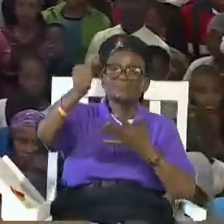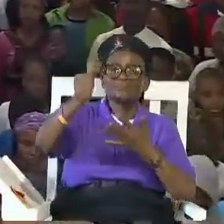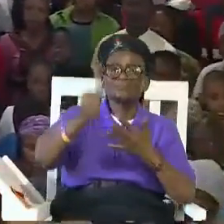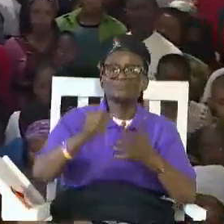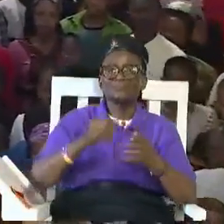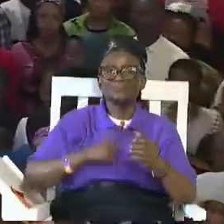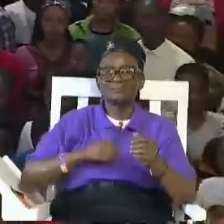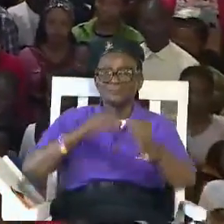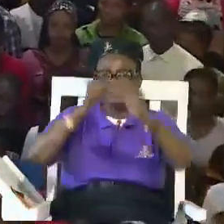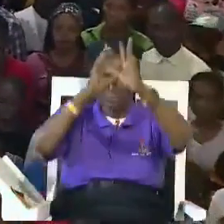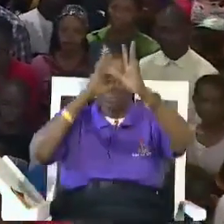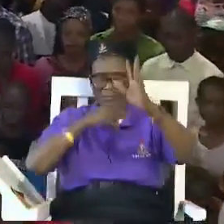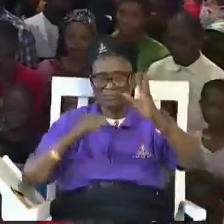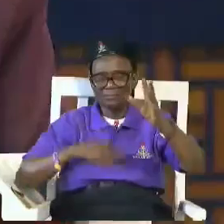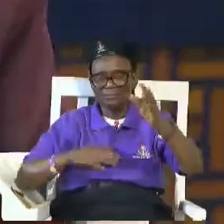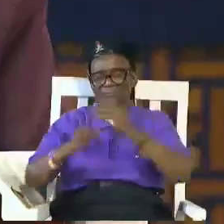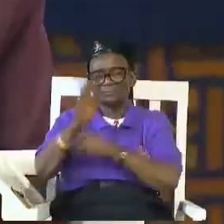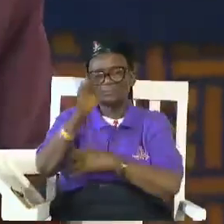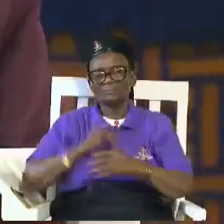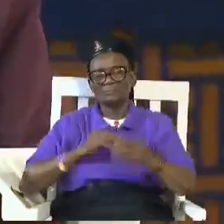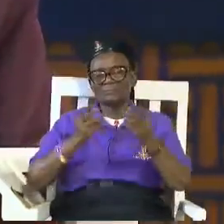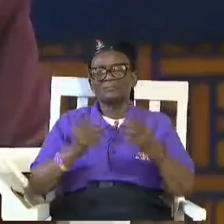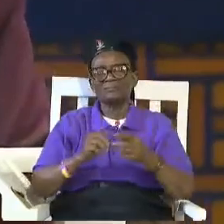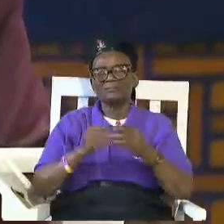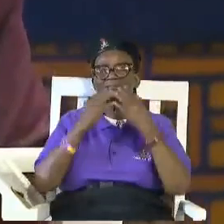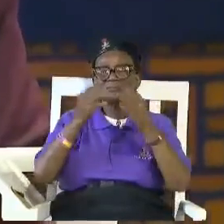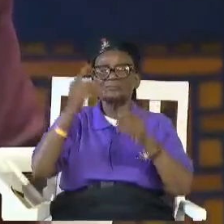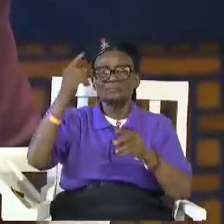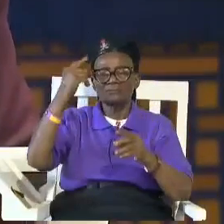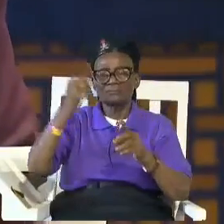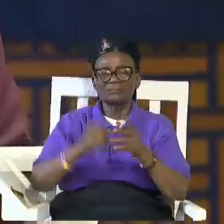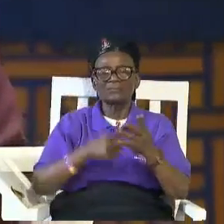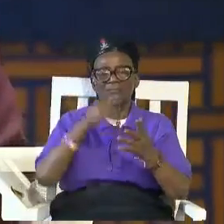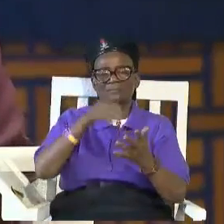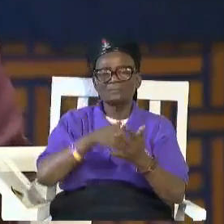My Father, my God, I want to thank you once again for your word.